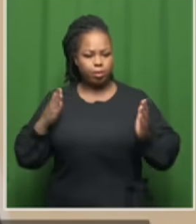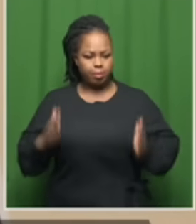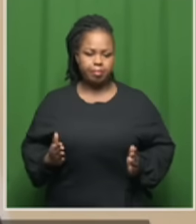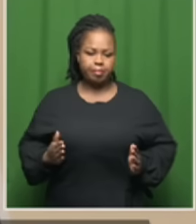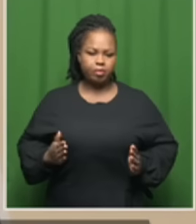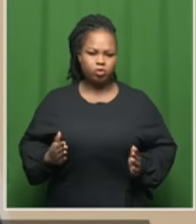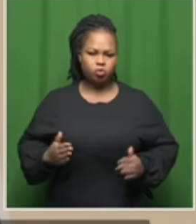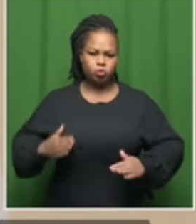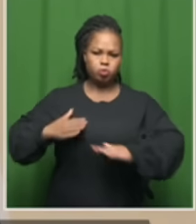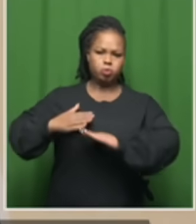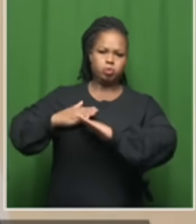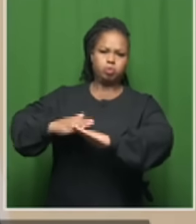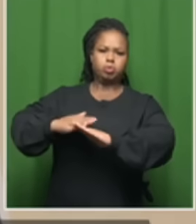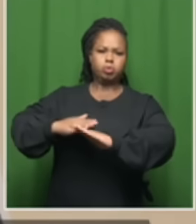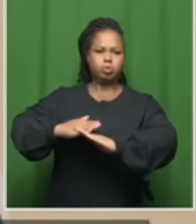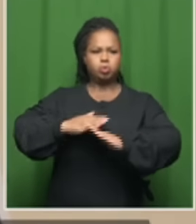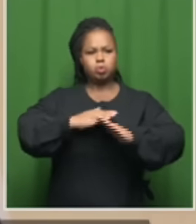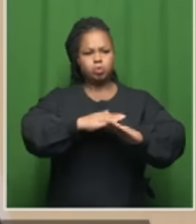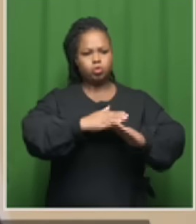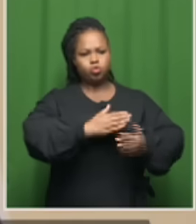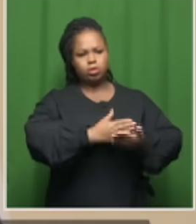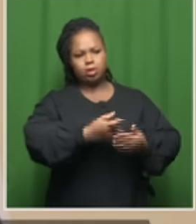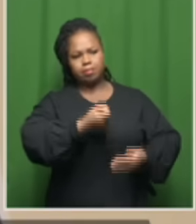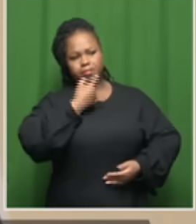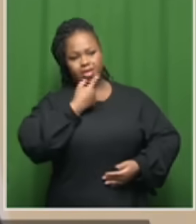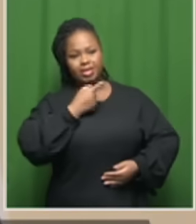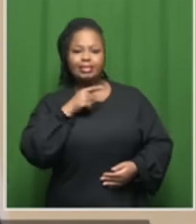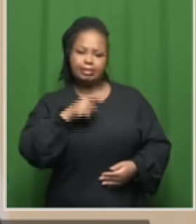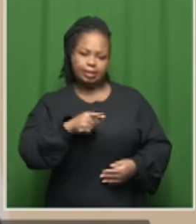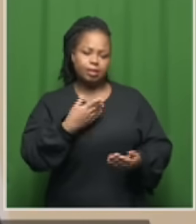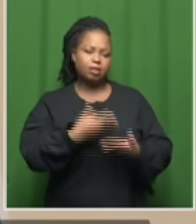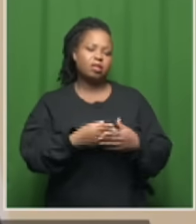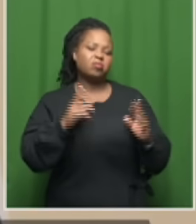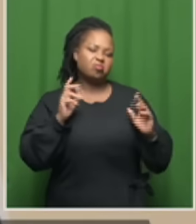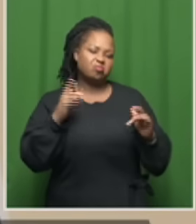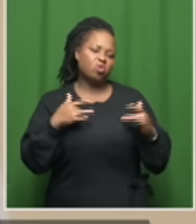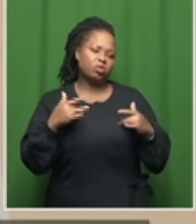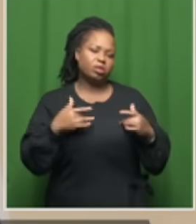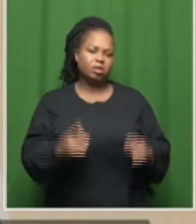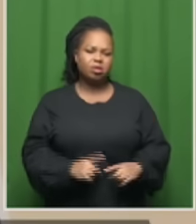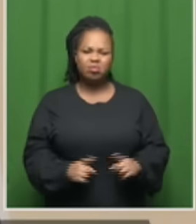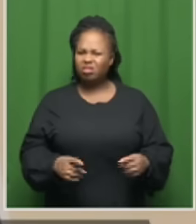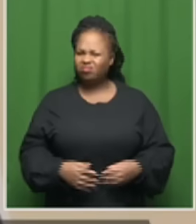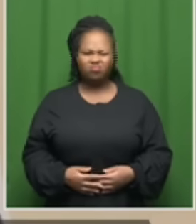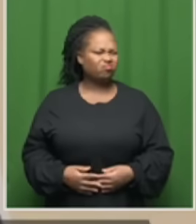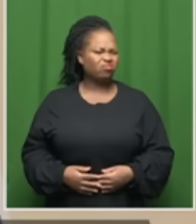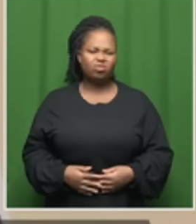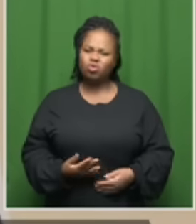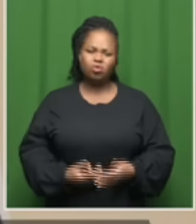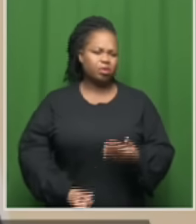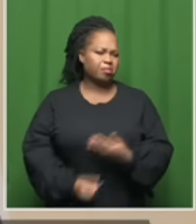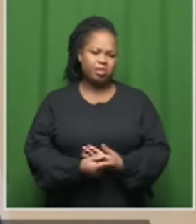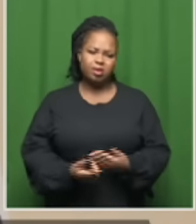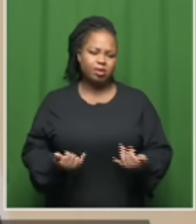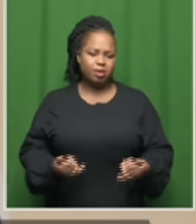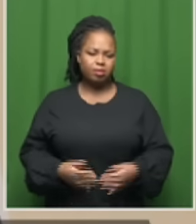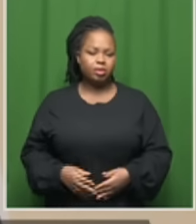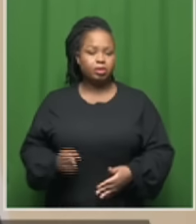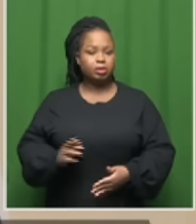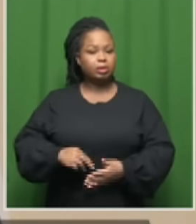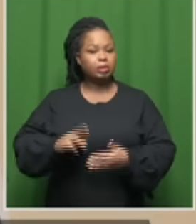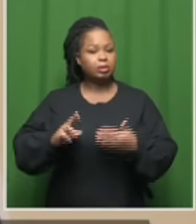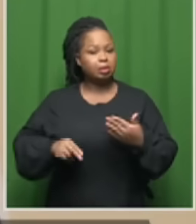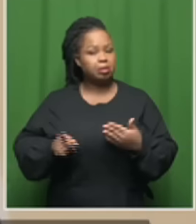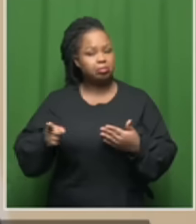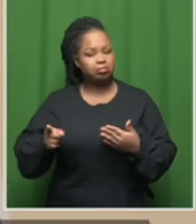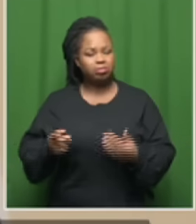becoming resistant to certain drugs, that would be one of the issues of concern. But we're not at that stage. These results and the numbers,